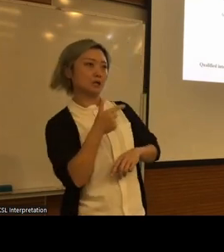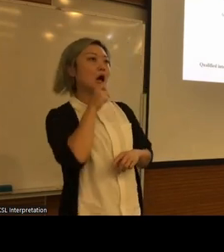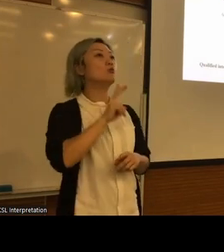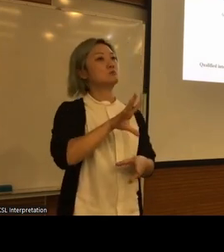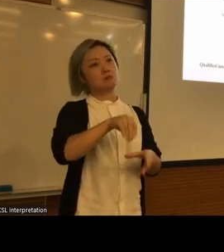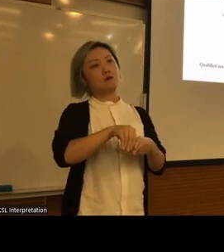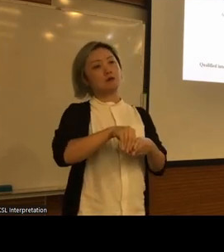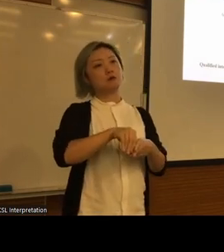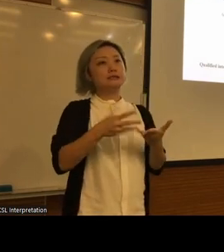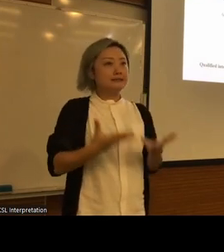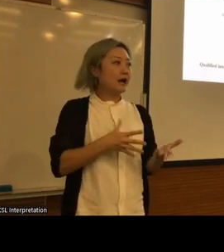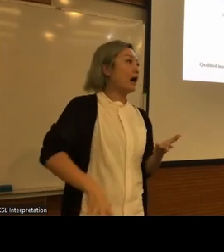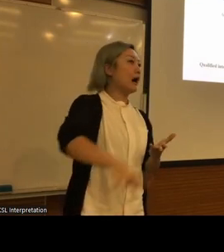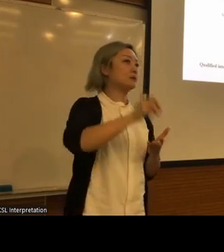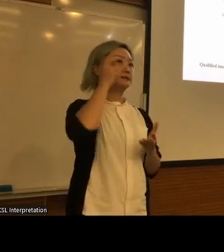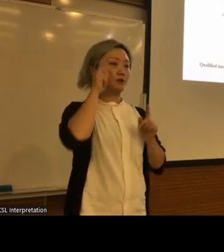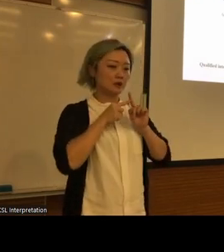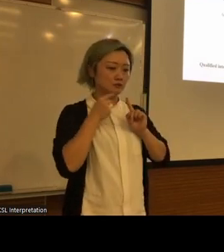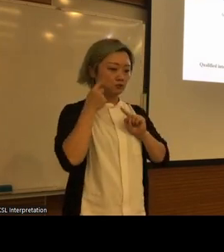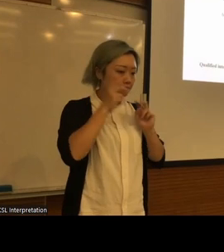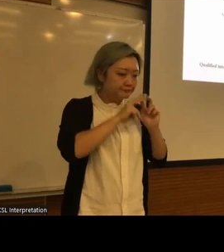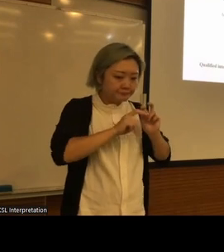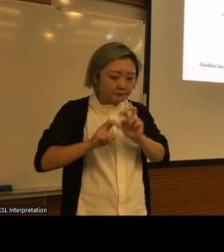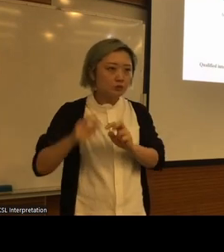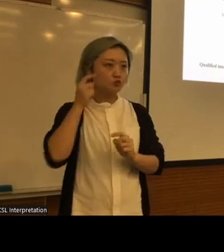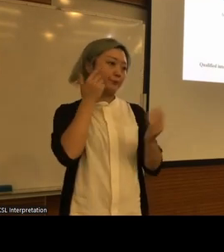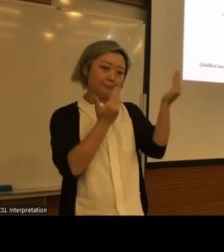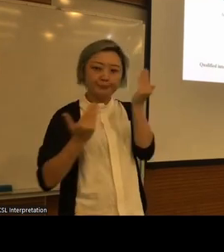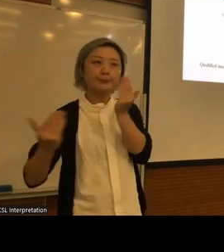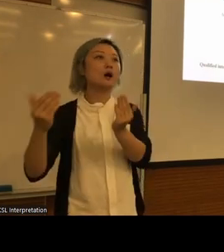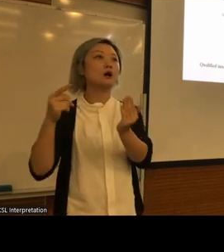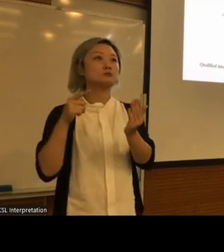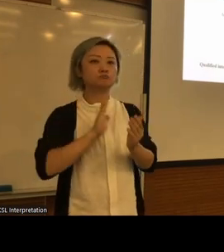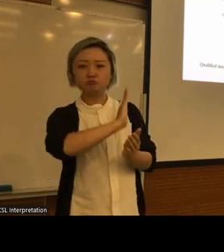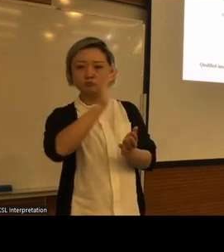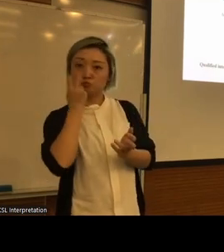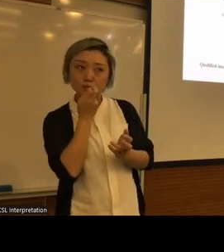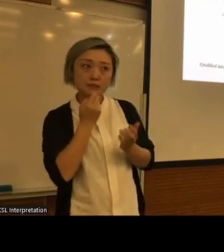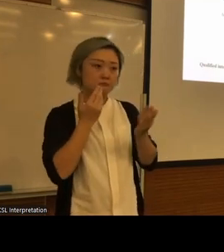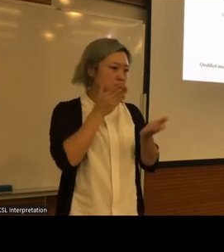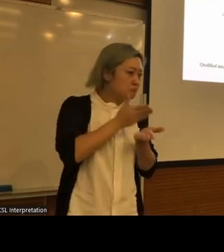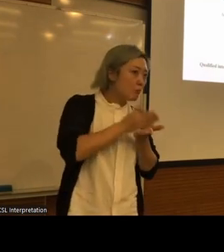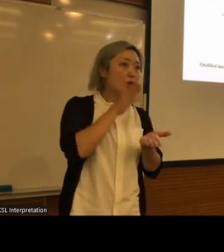see whether it is true or whether there are differences. Anyway,